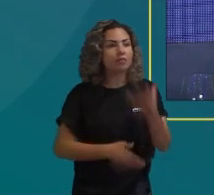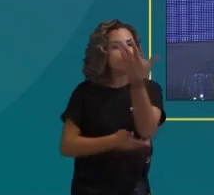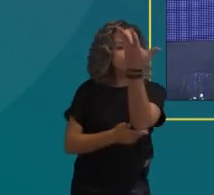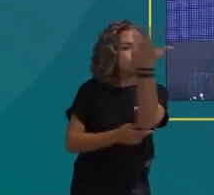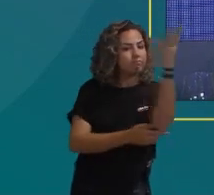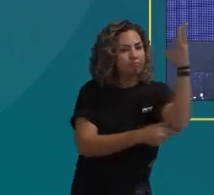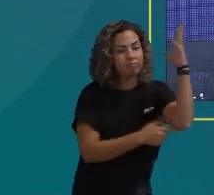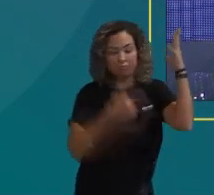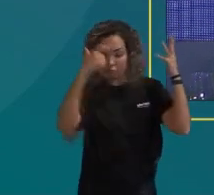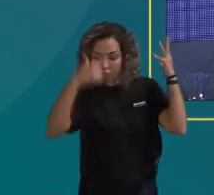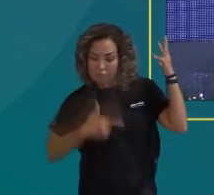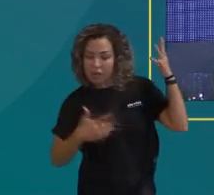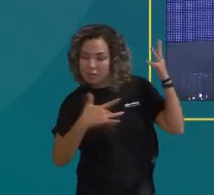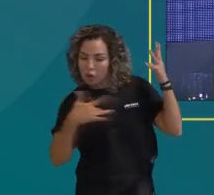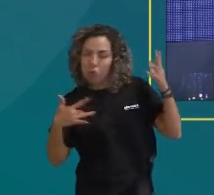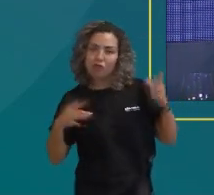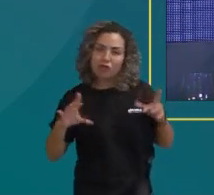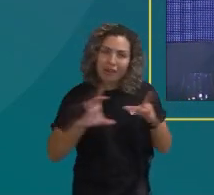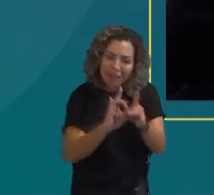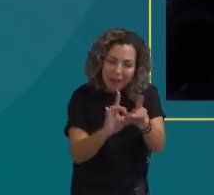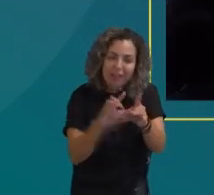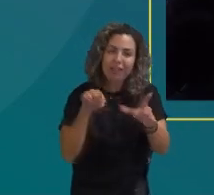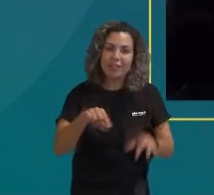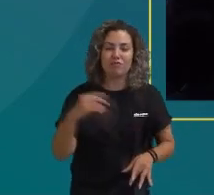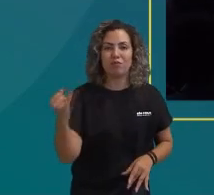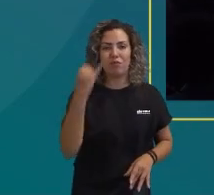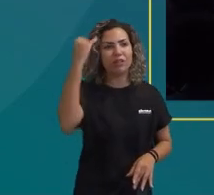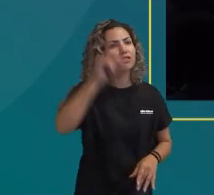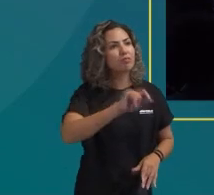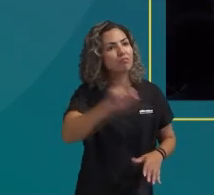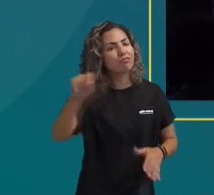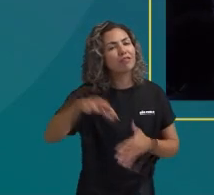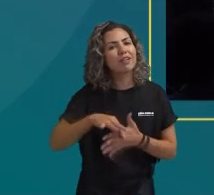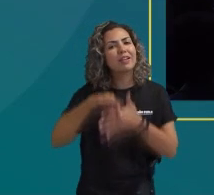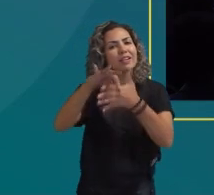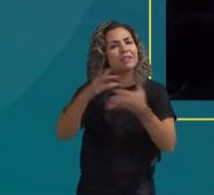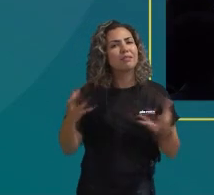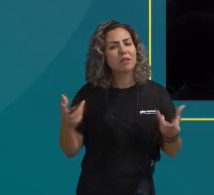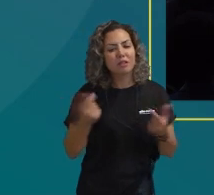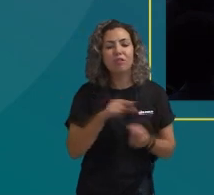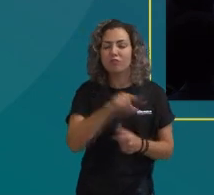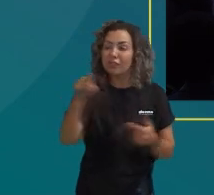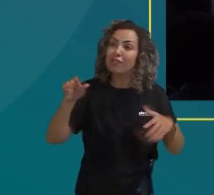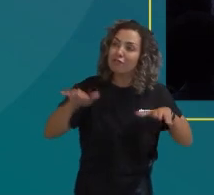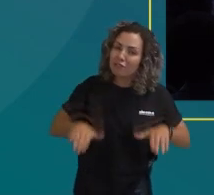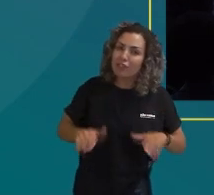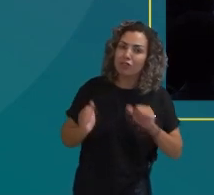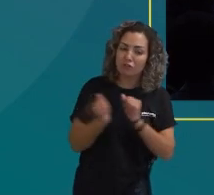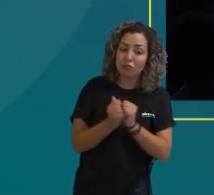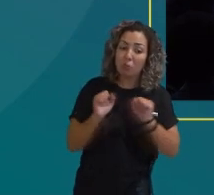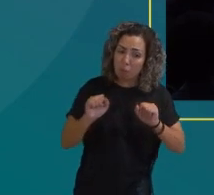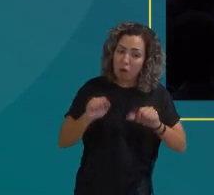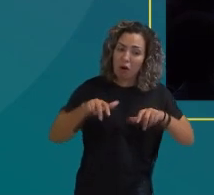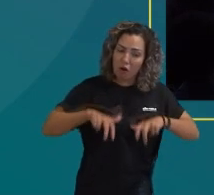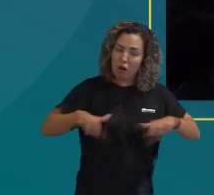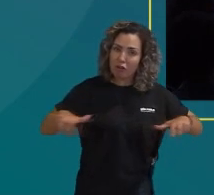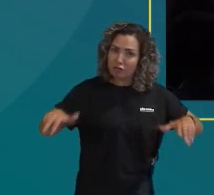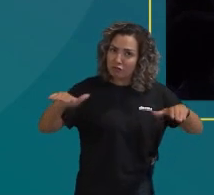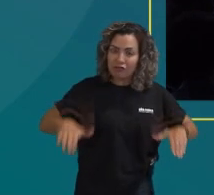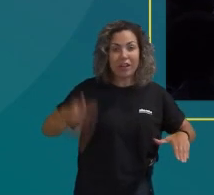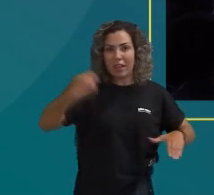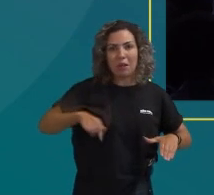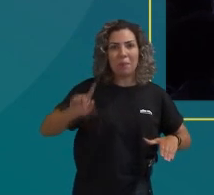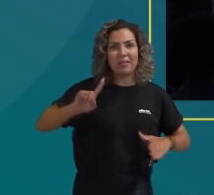panel. And I just want to now ask you, please bear with us. Please stay in your seats if you don't mind. We are now going